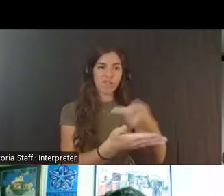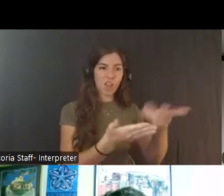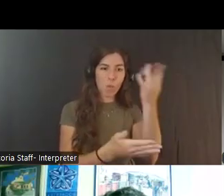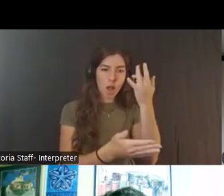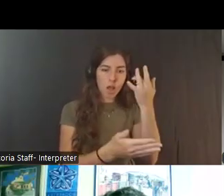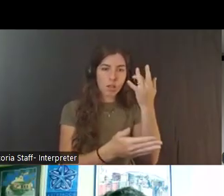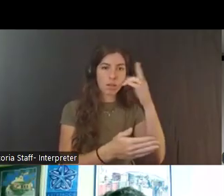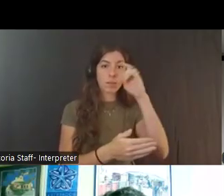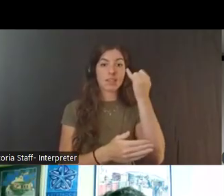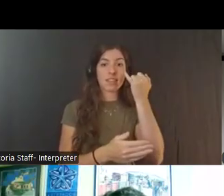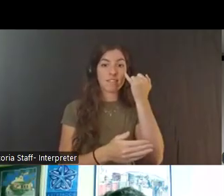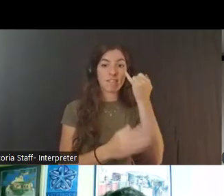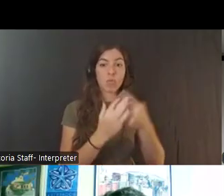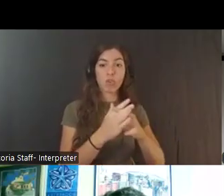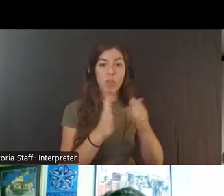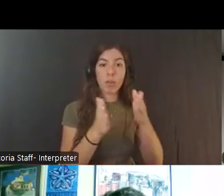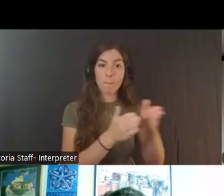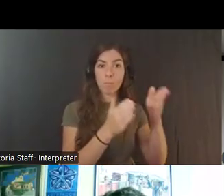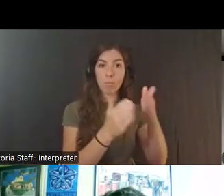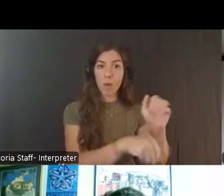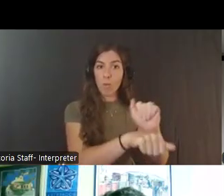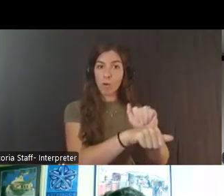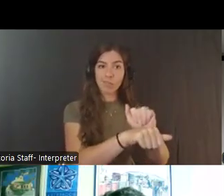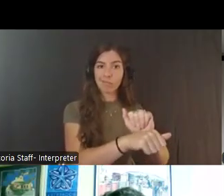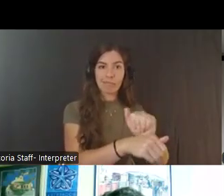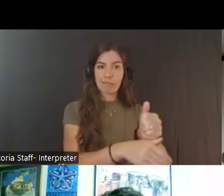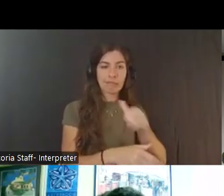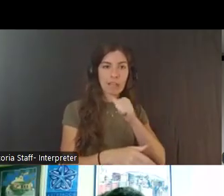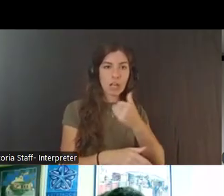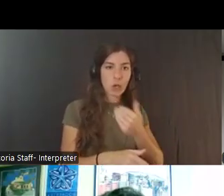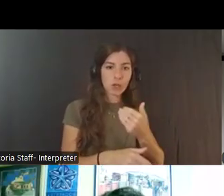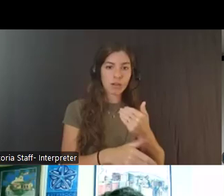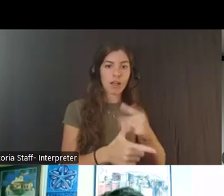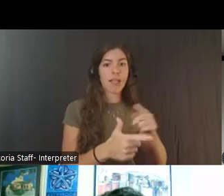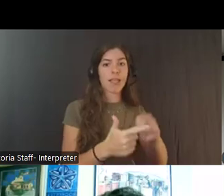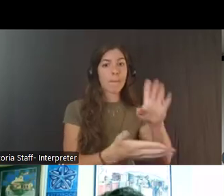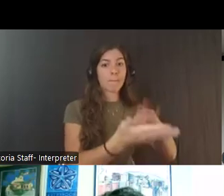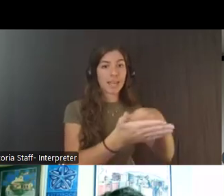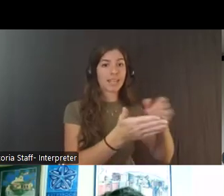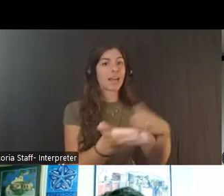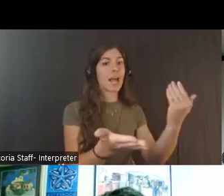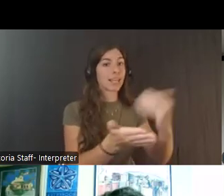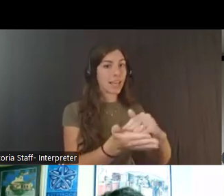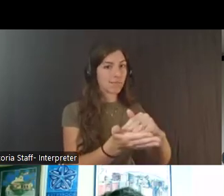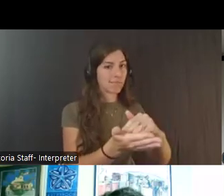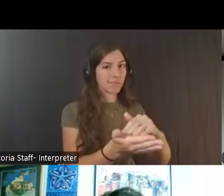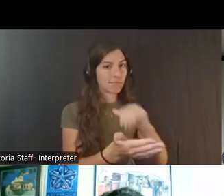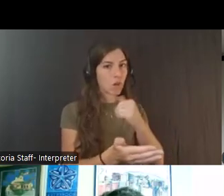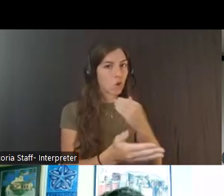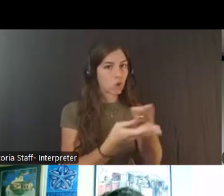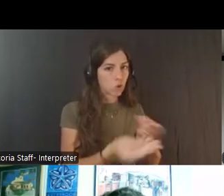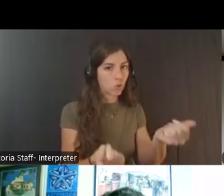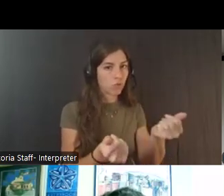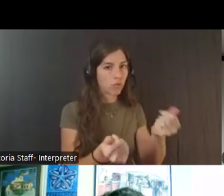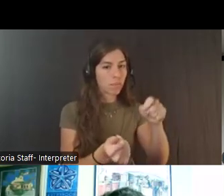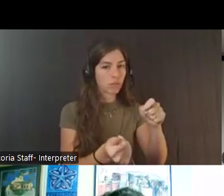original prep job was botched, then repainting it again is not going to be a solution to it. you need